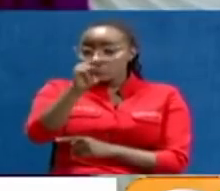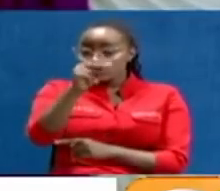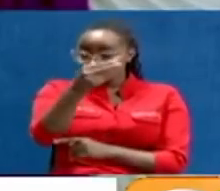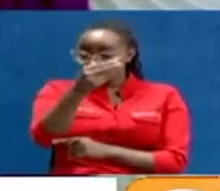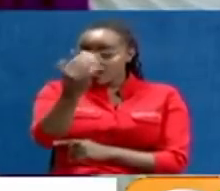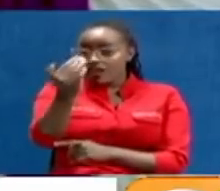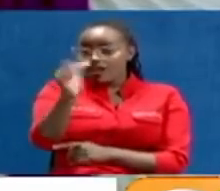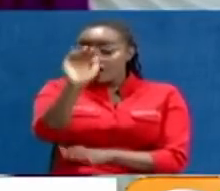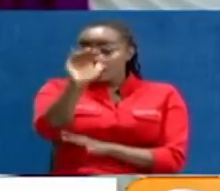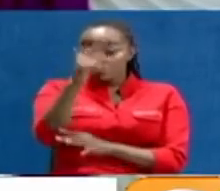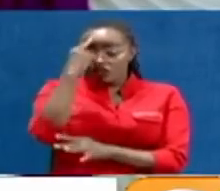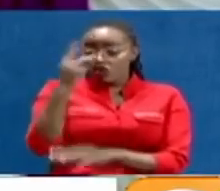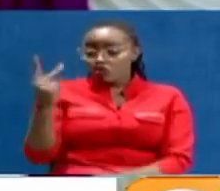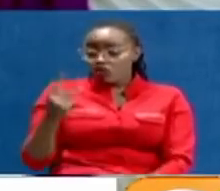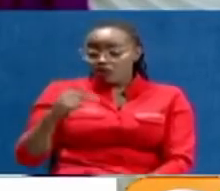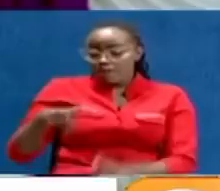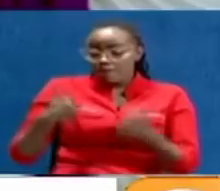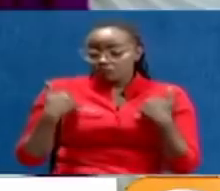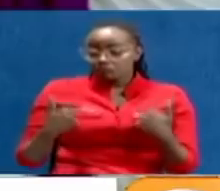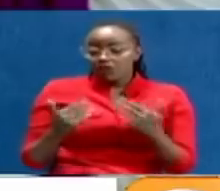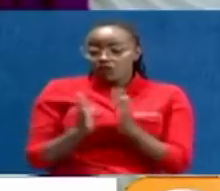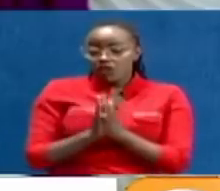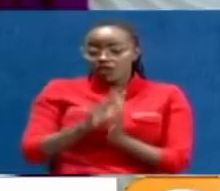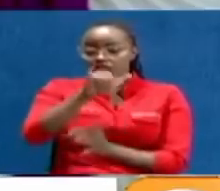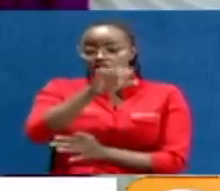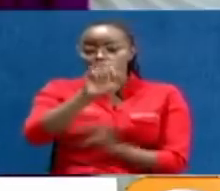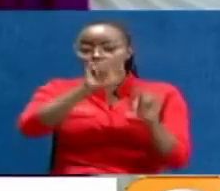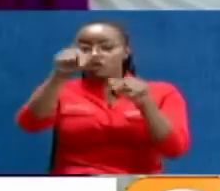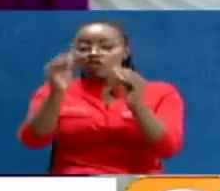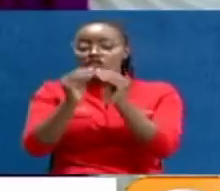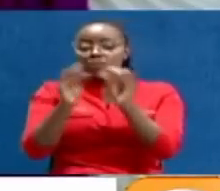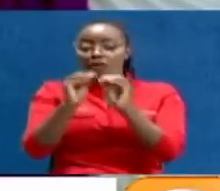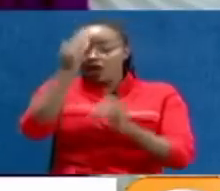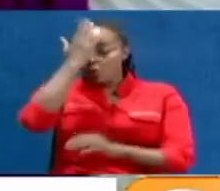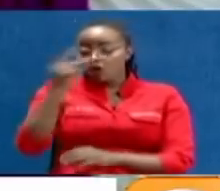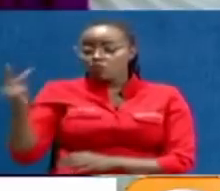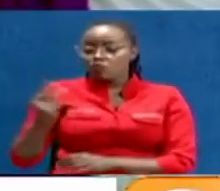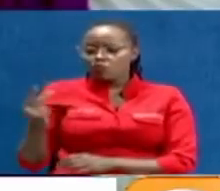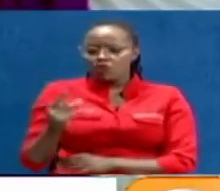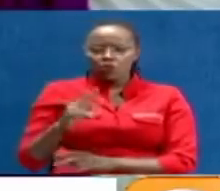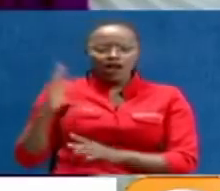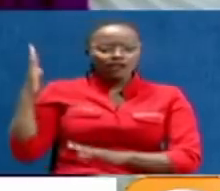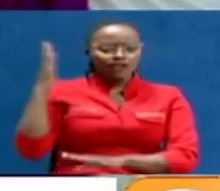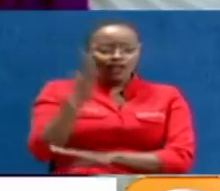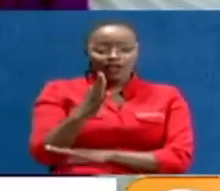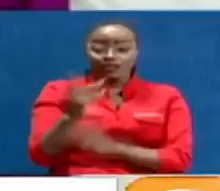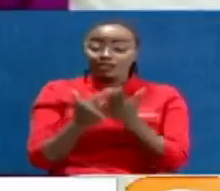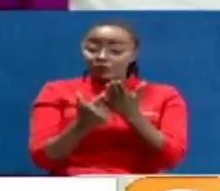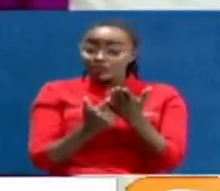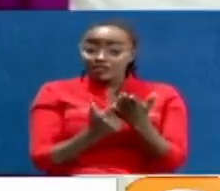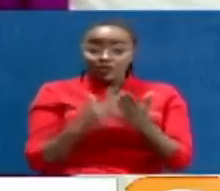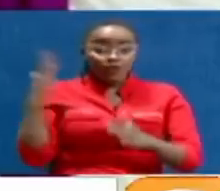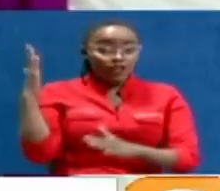requested for the two of us, myself and Joe, not to attend the meeting because we were too straight in the